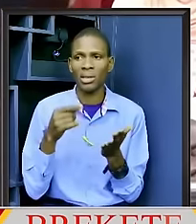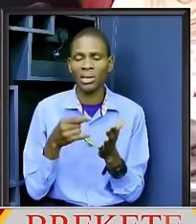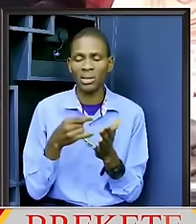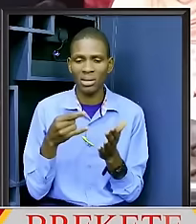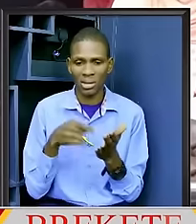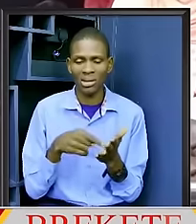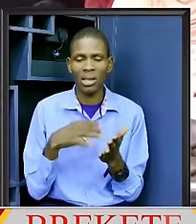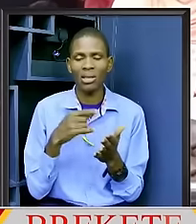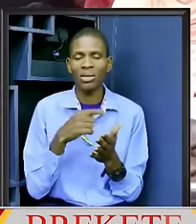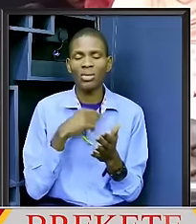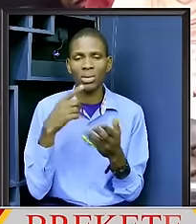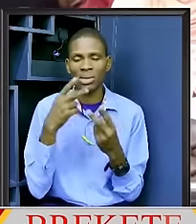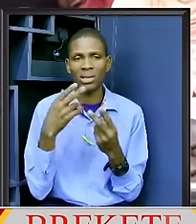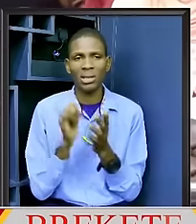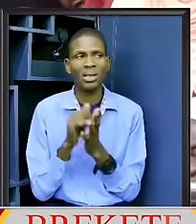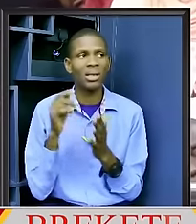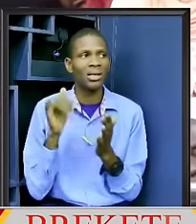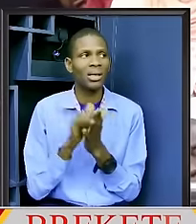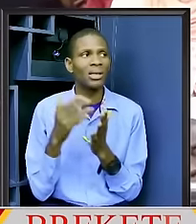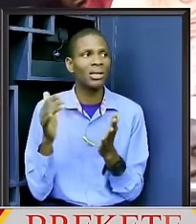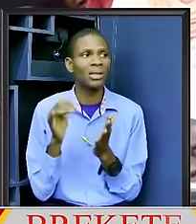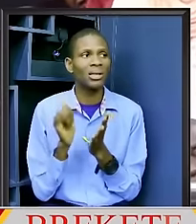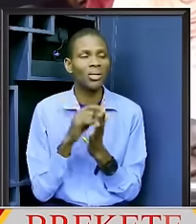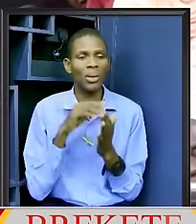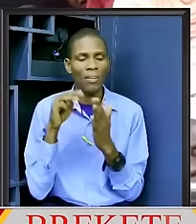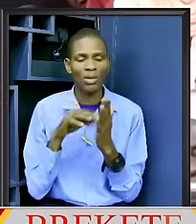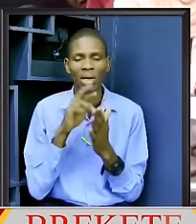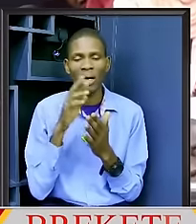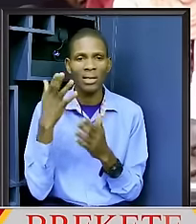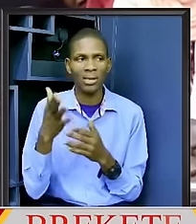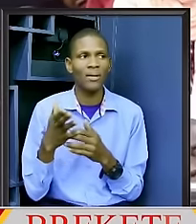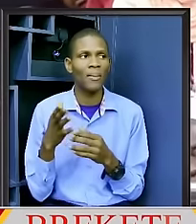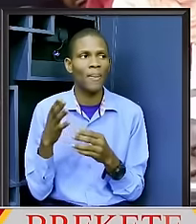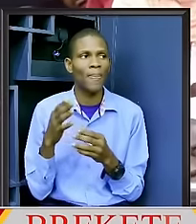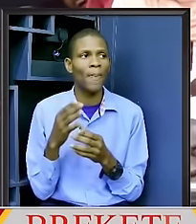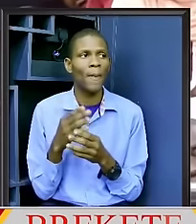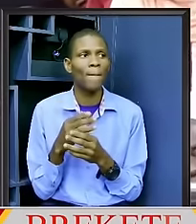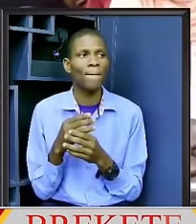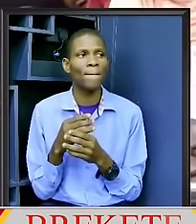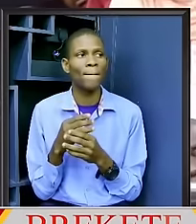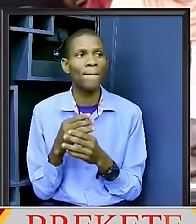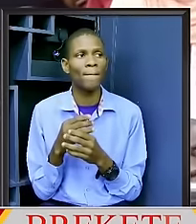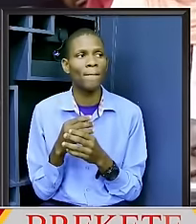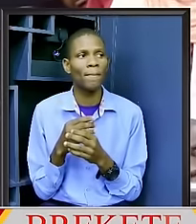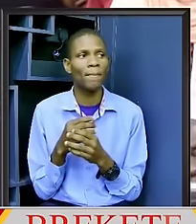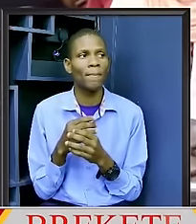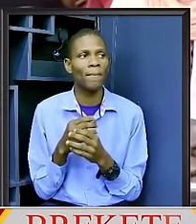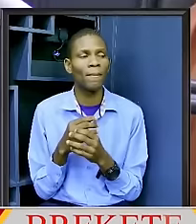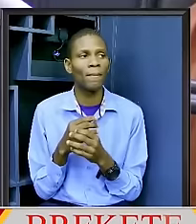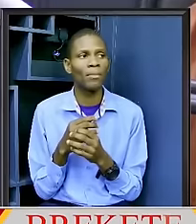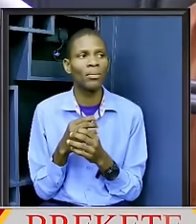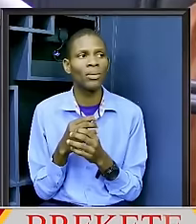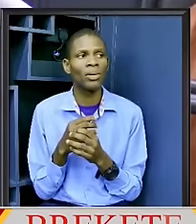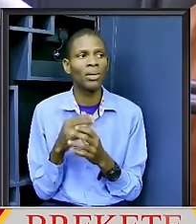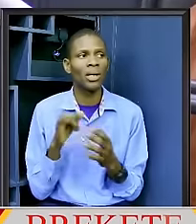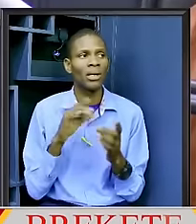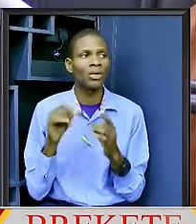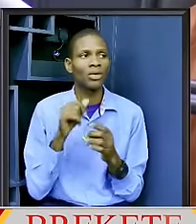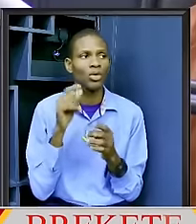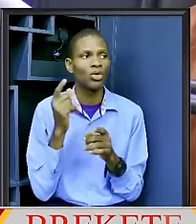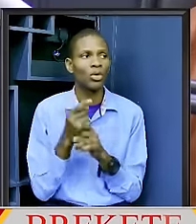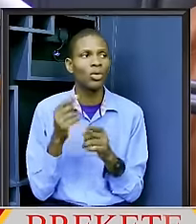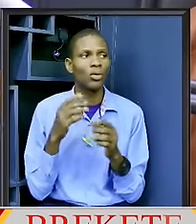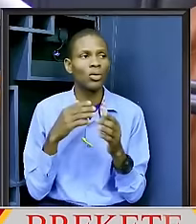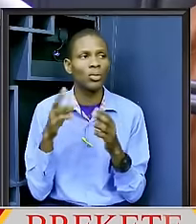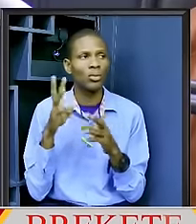see that thing that you were mentioning are actually inside that. Okay. So I didn't just bother to respond to